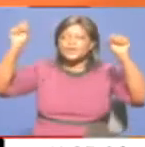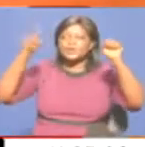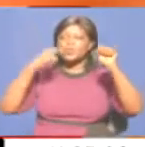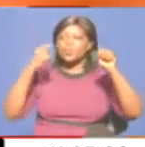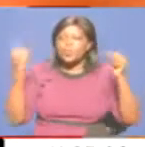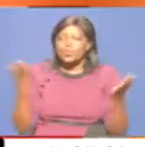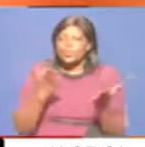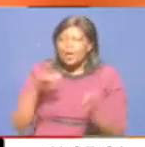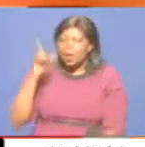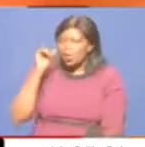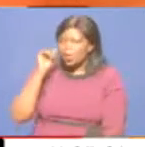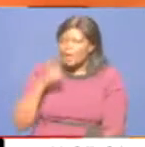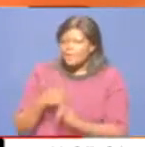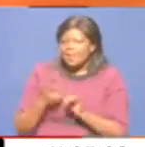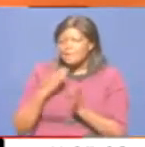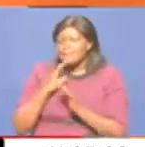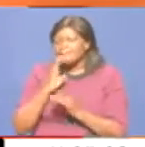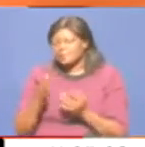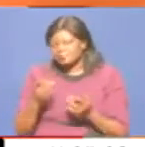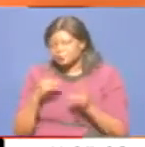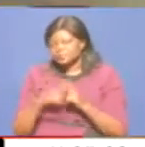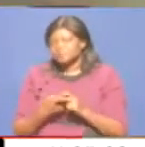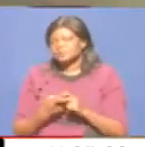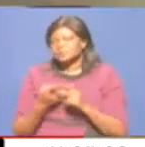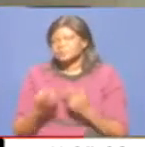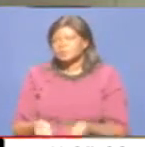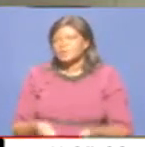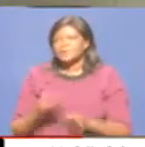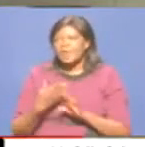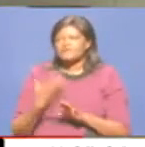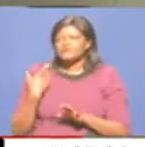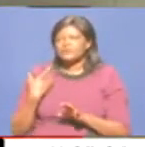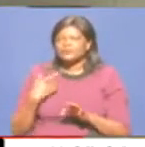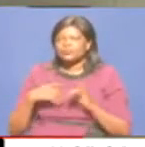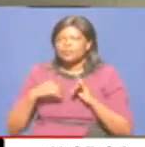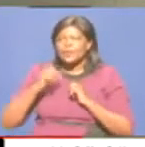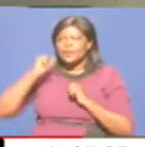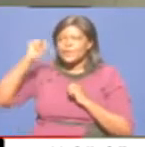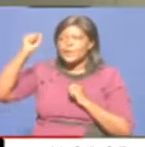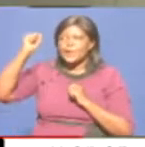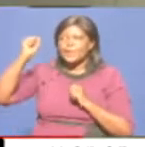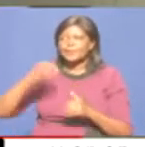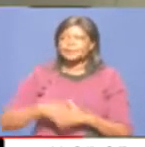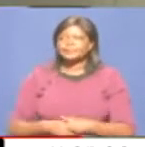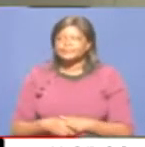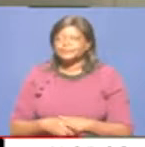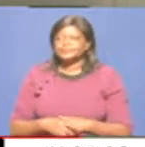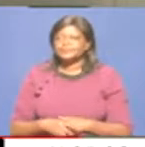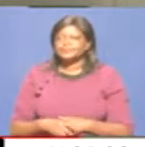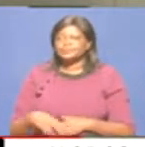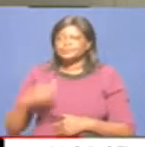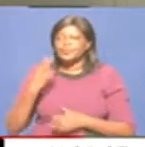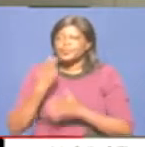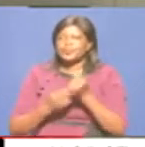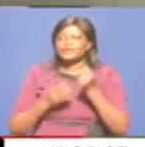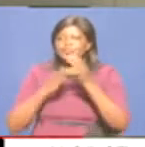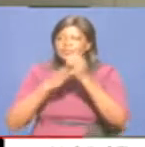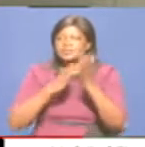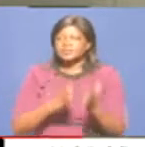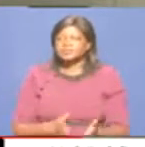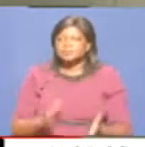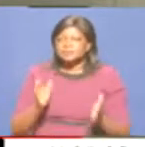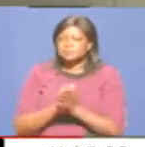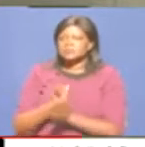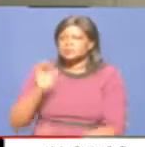coast. But perhaps to begin us, before we delve into the politics of the two leaders plus Oka, of course,